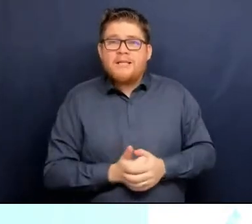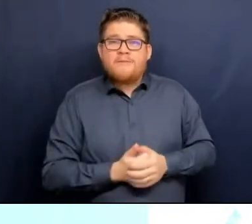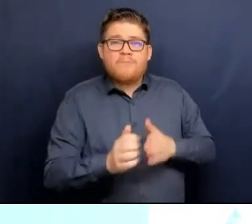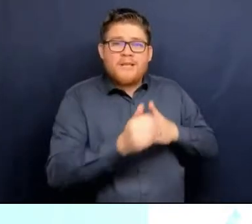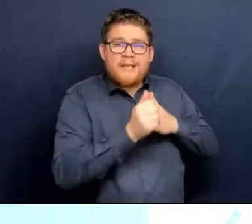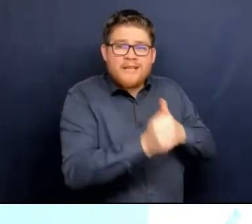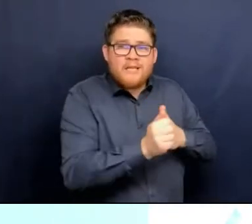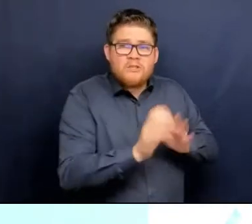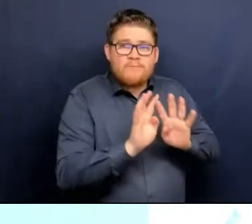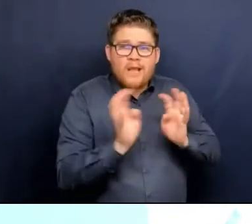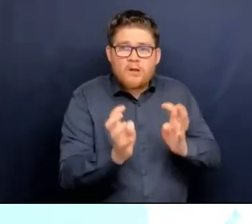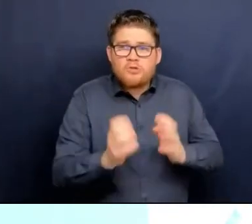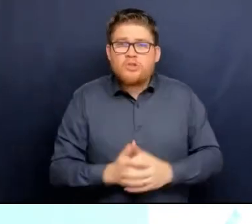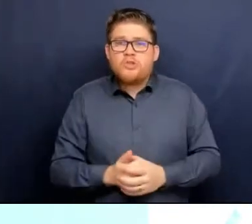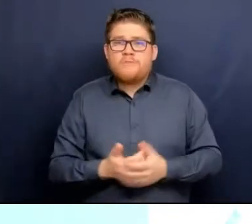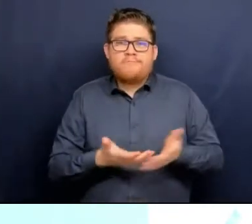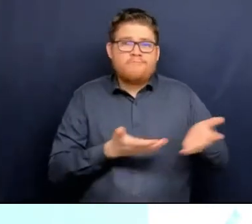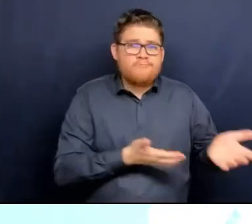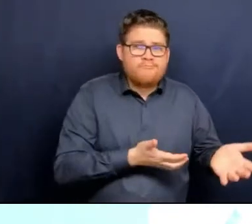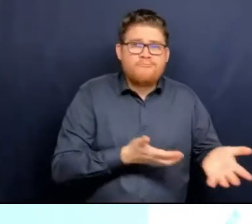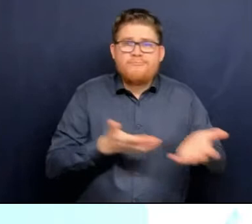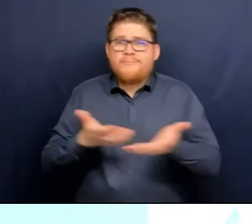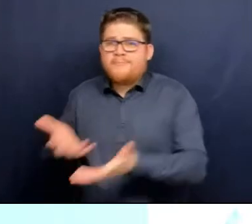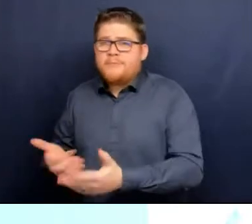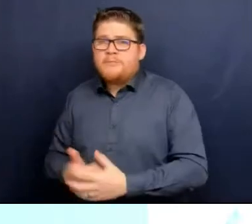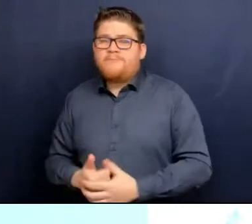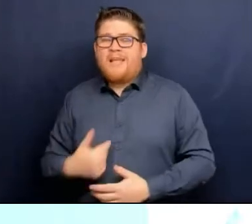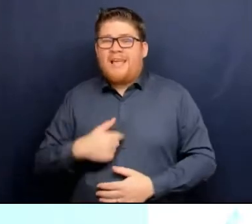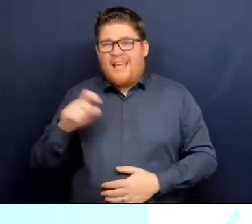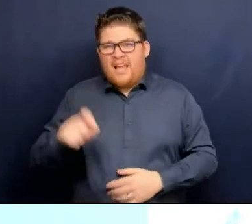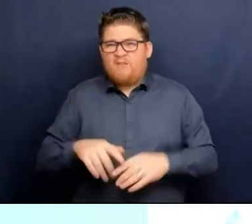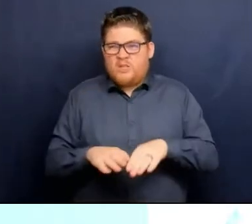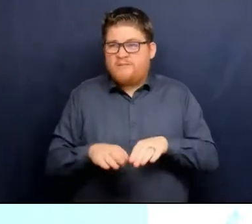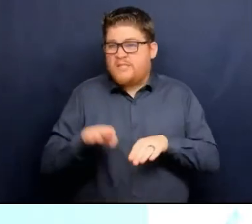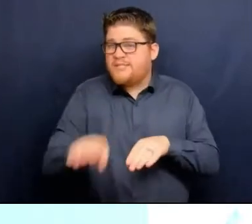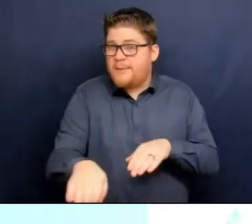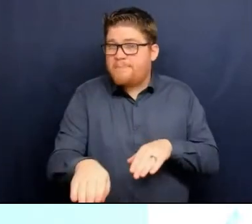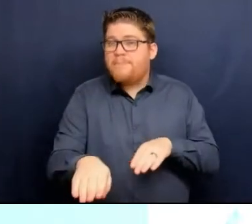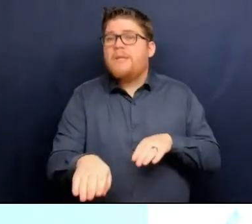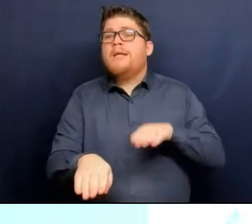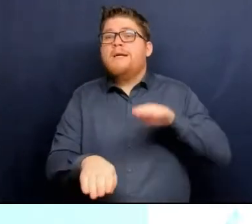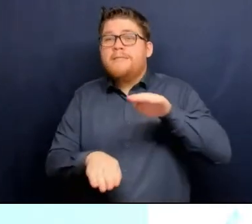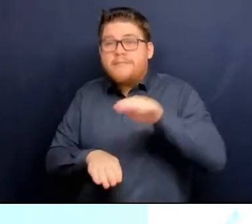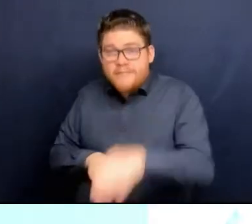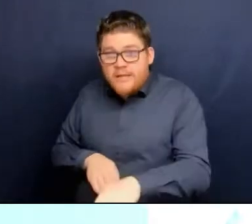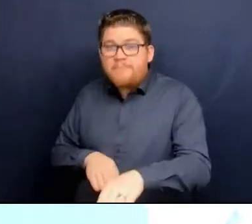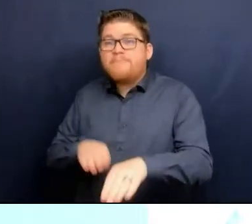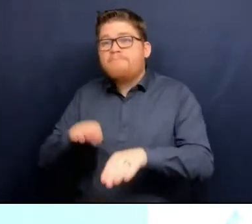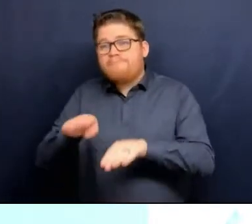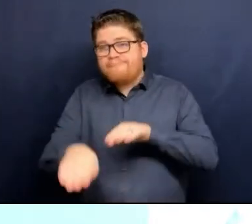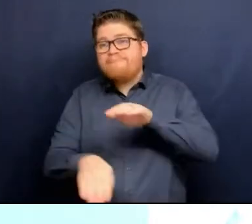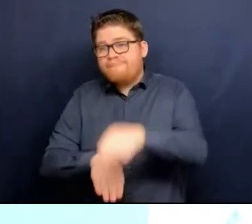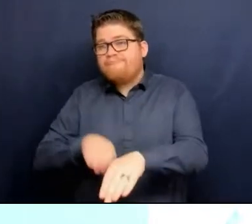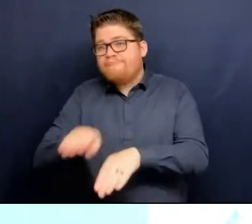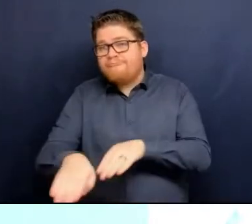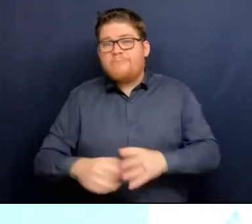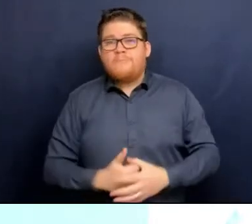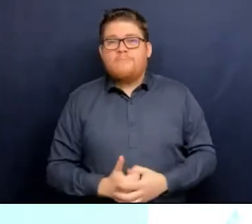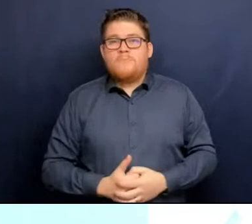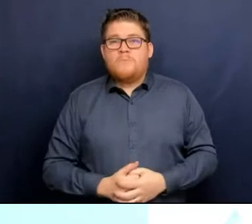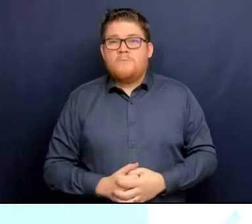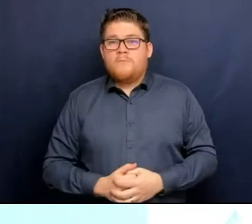keep working on making progress, and that's how we got here today, and that's how we'll get ready for tomorrow and the day after that and the day after